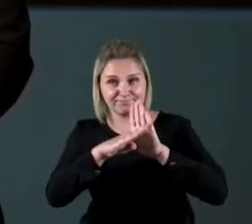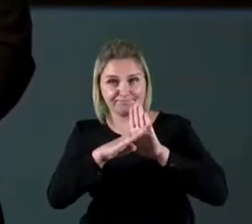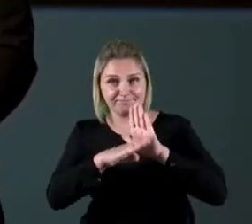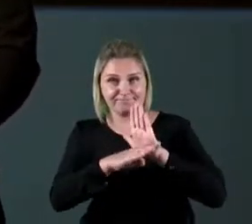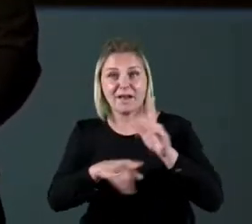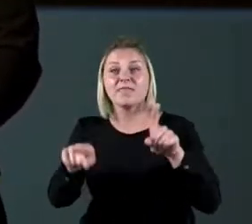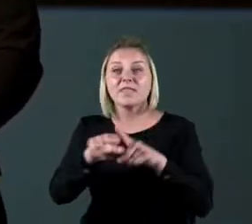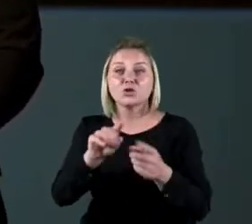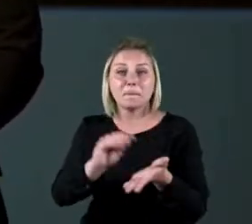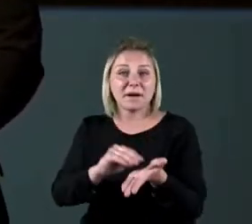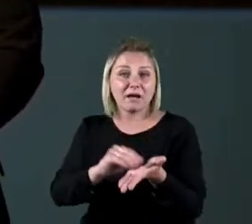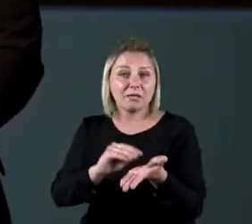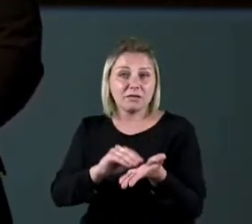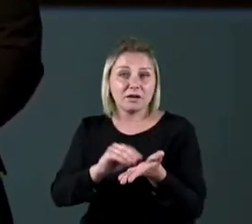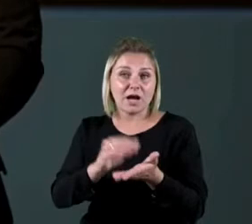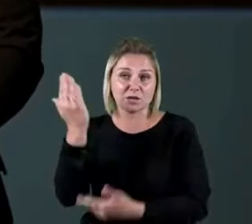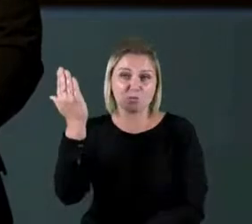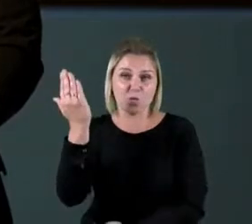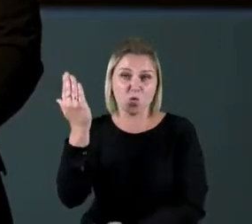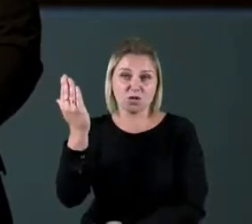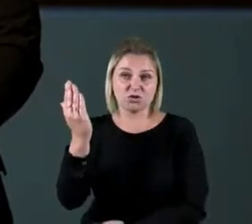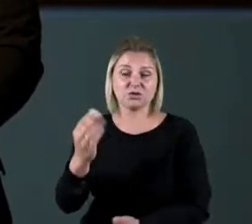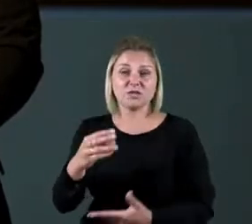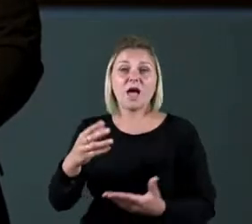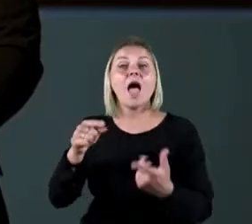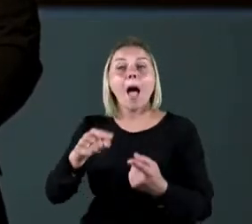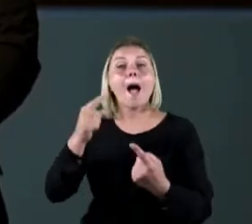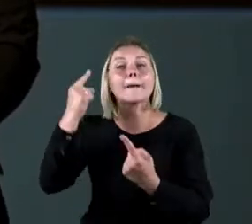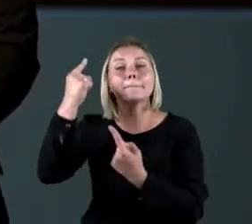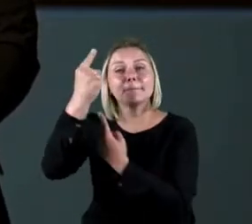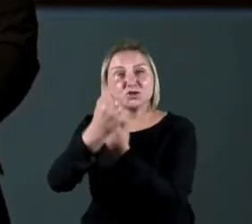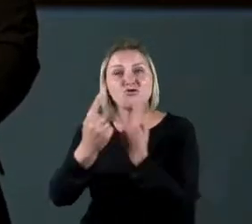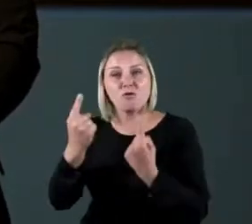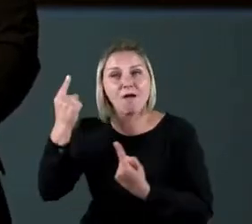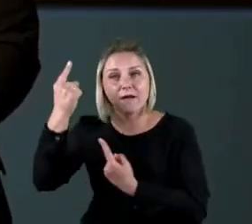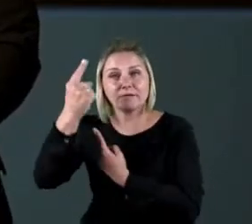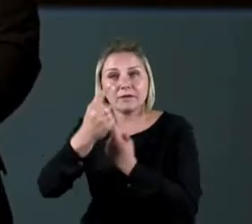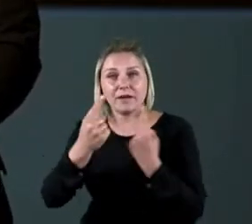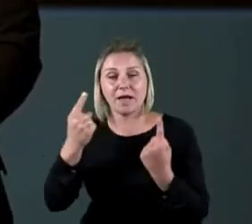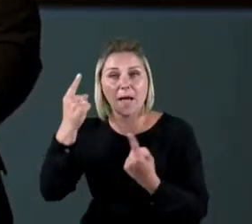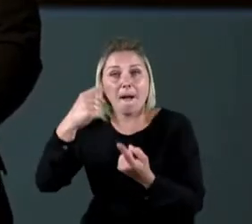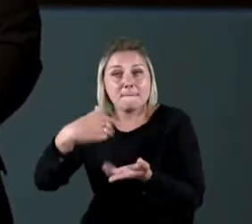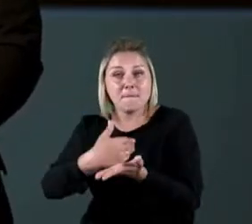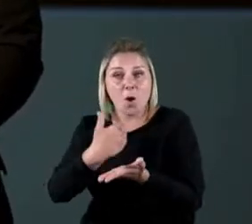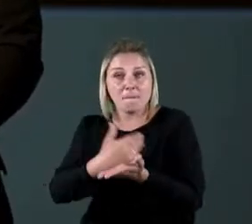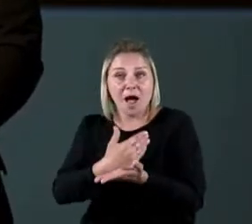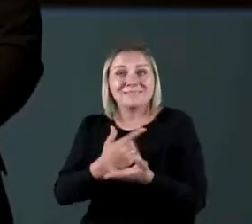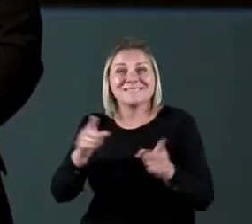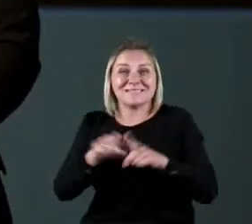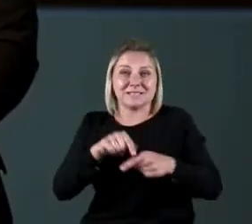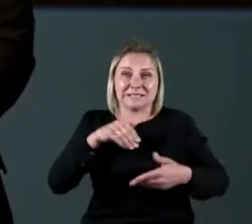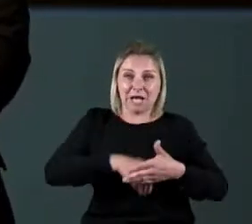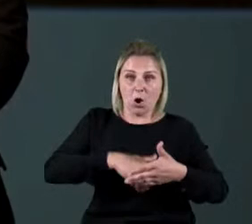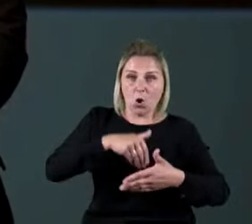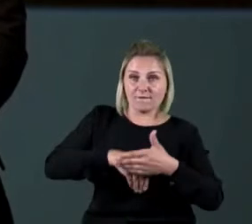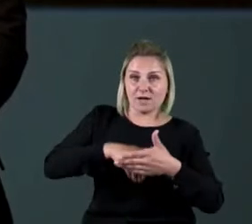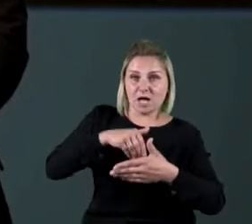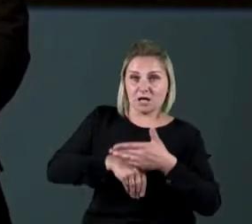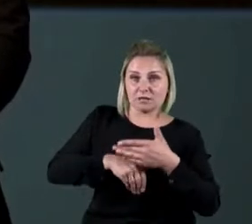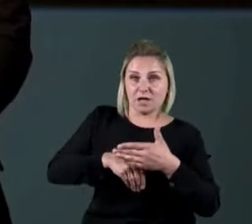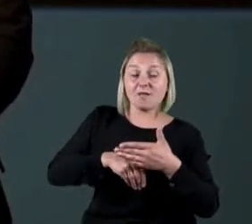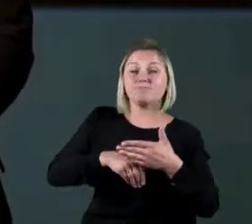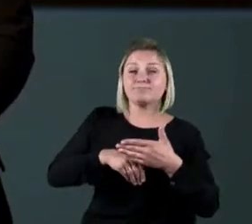through incentivizing and disincentivizing thinking and behavioral patterns. Over the years, countries